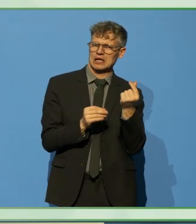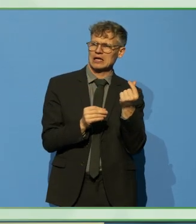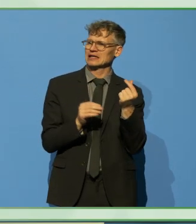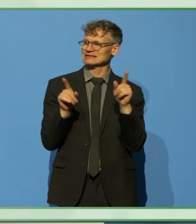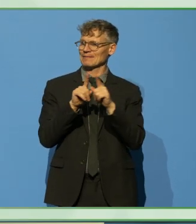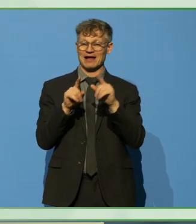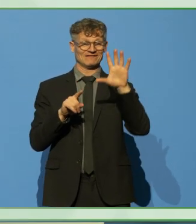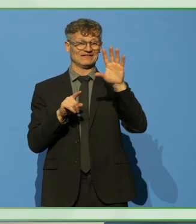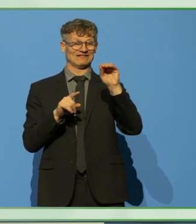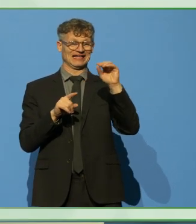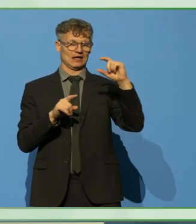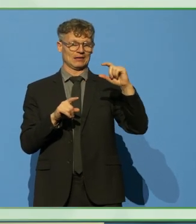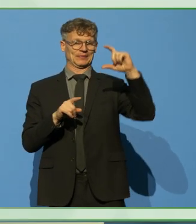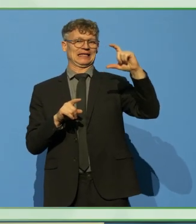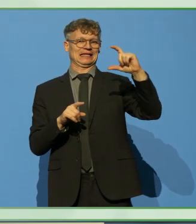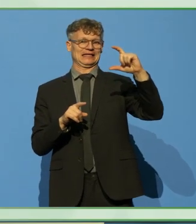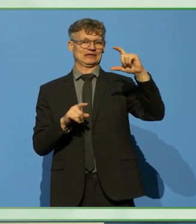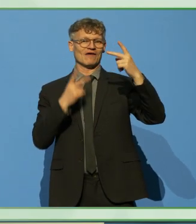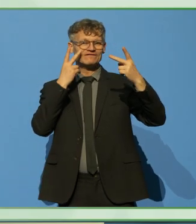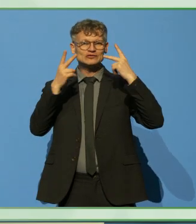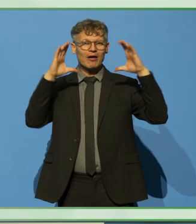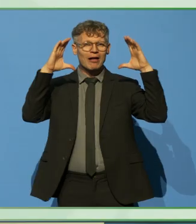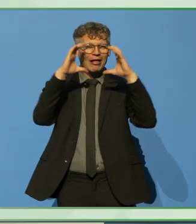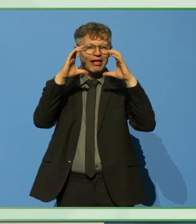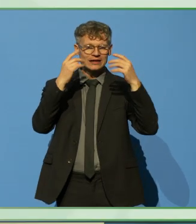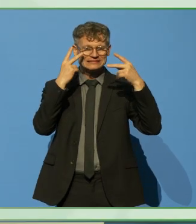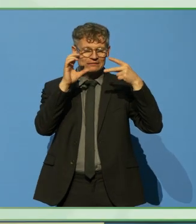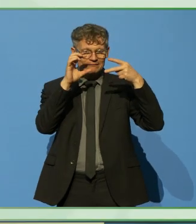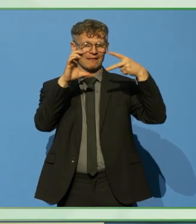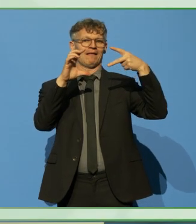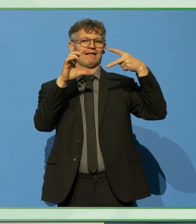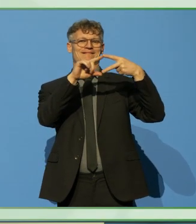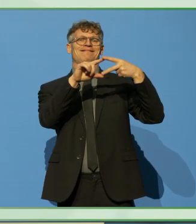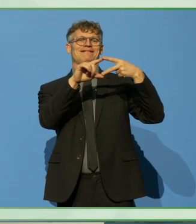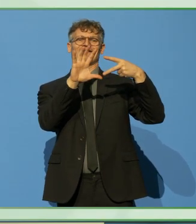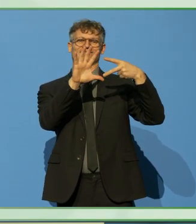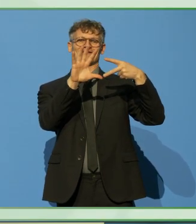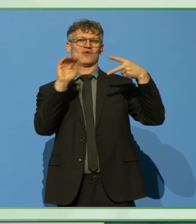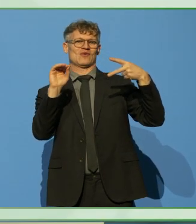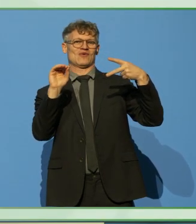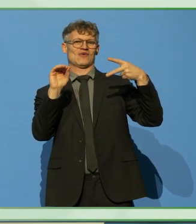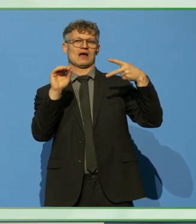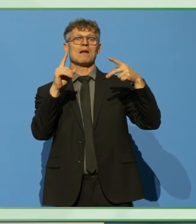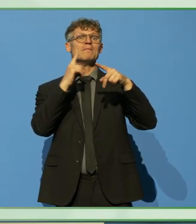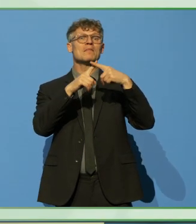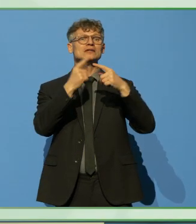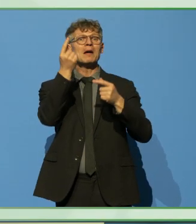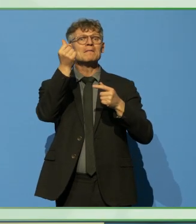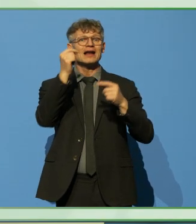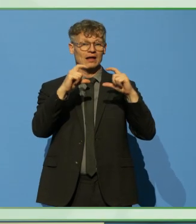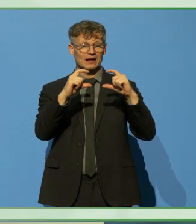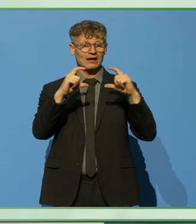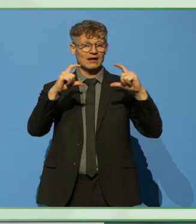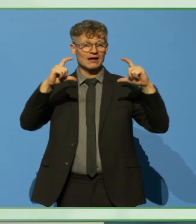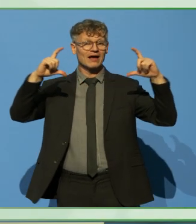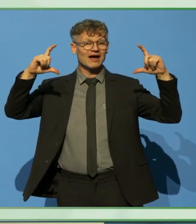printing. So visually impaired people can better see the banknote. Or the different sizes. Every banknote has a